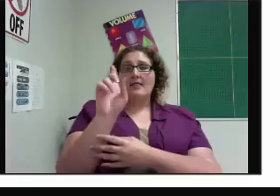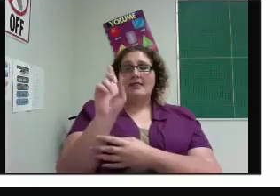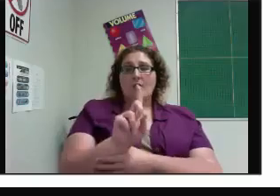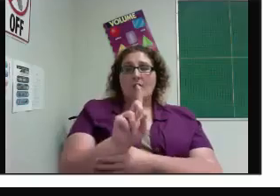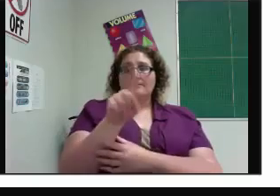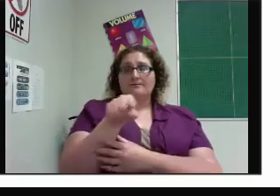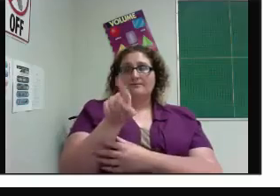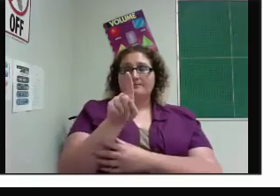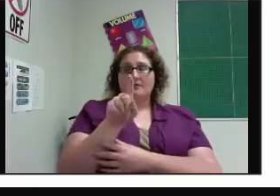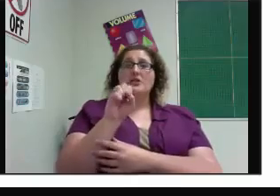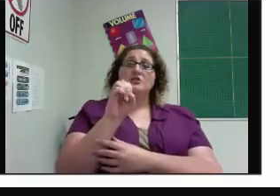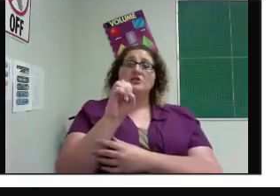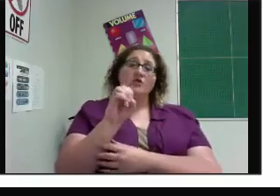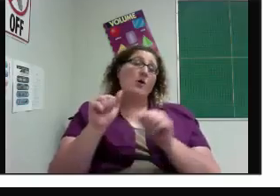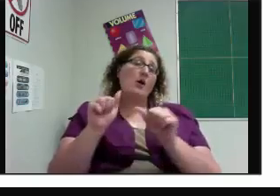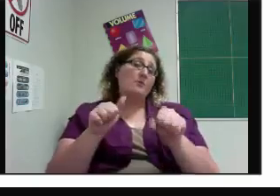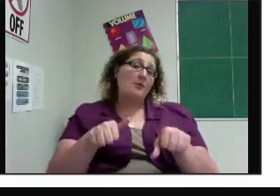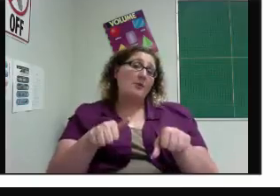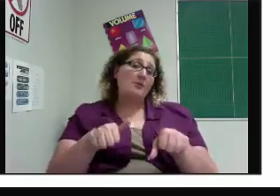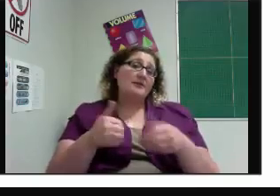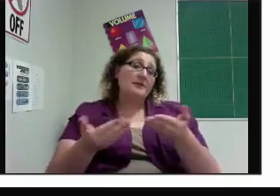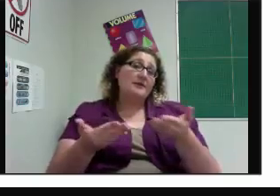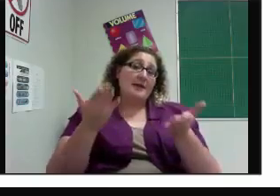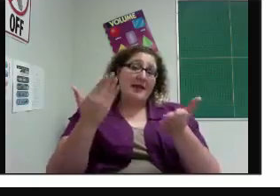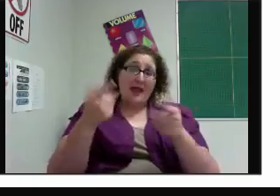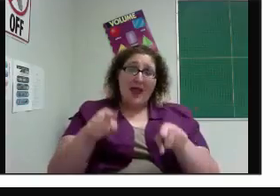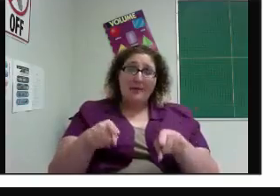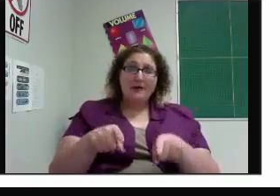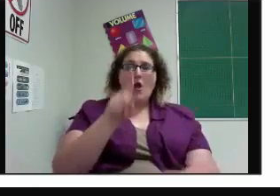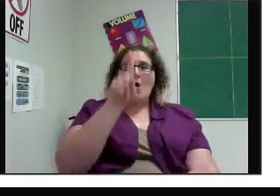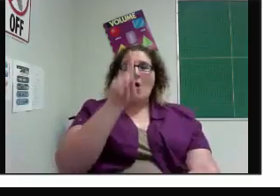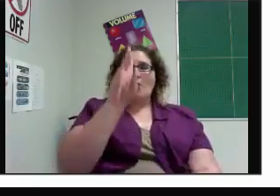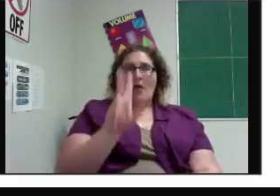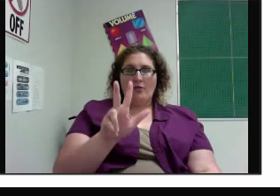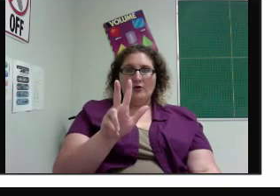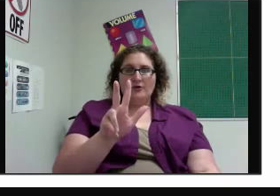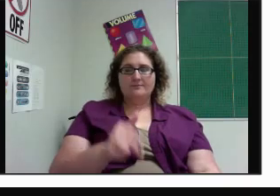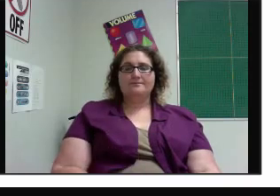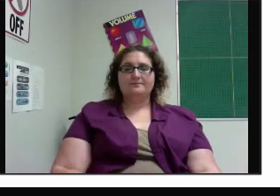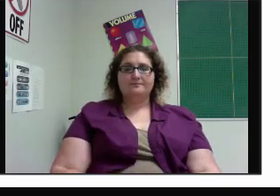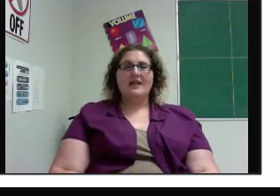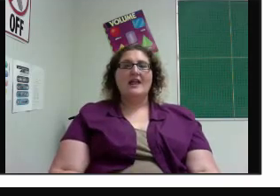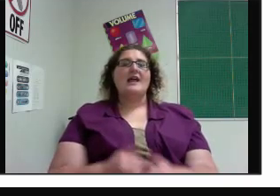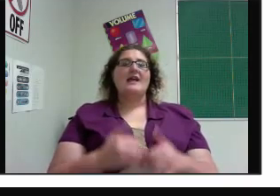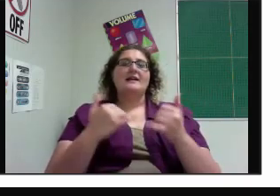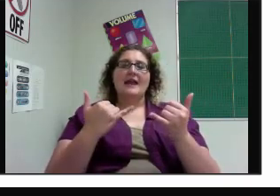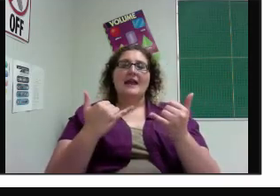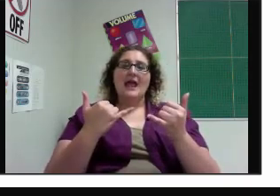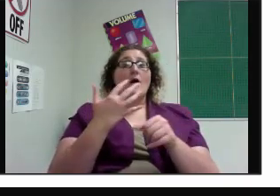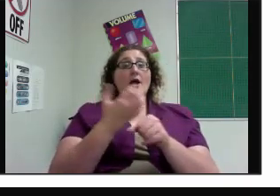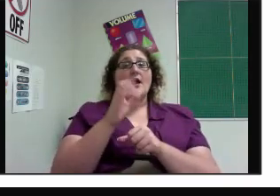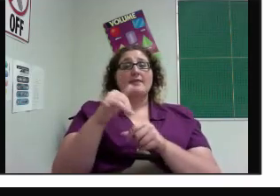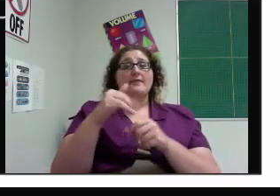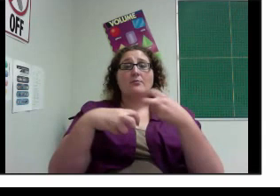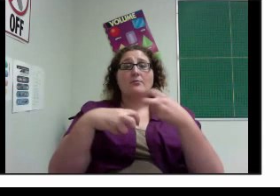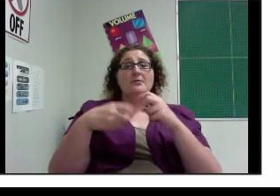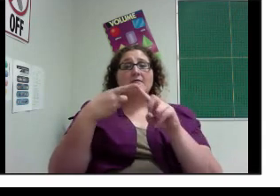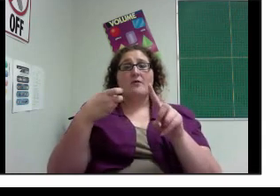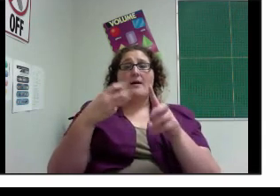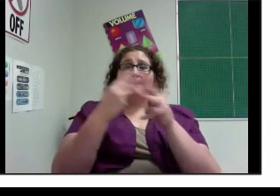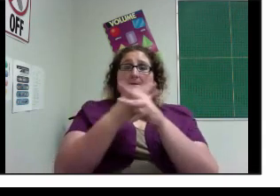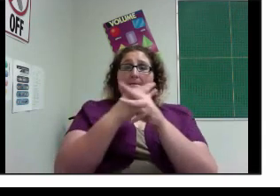that our probability of this happening would be 1/3. Now guys, I got this problem from Math Excel, and so it is a type of problem that